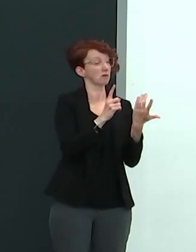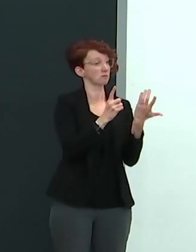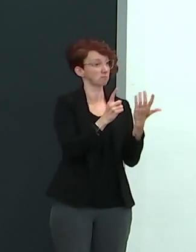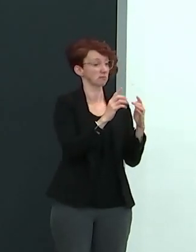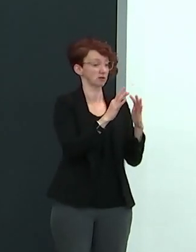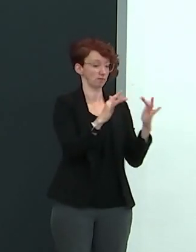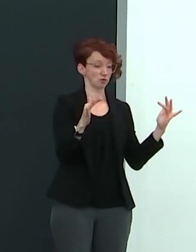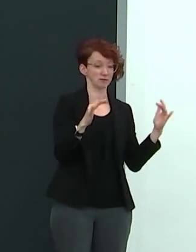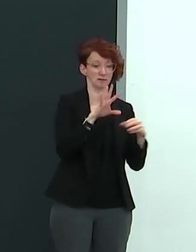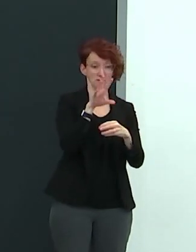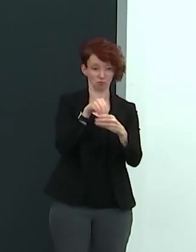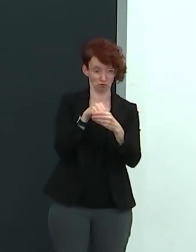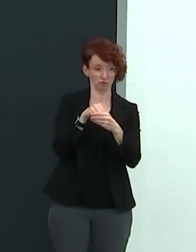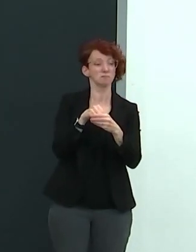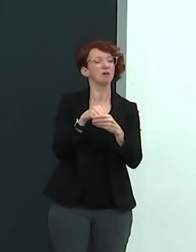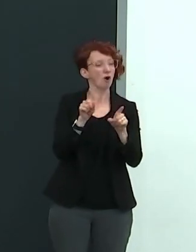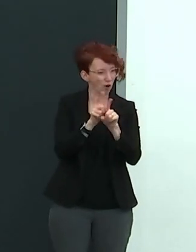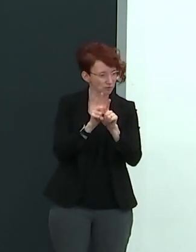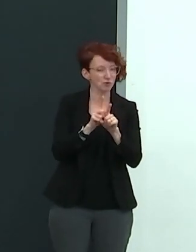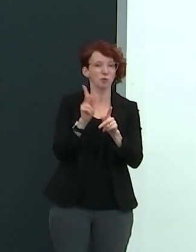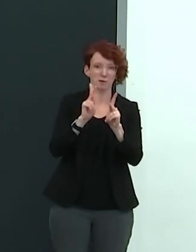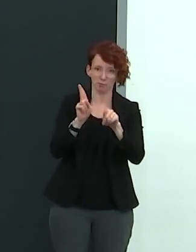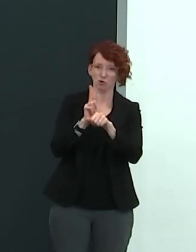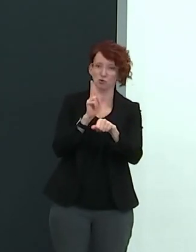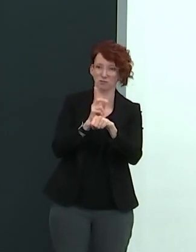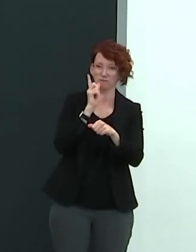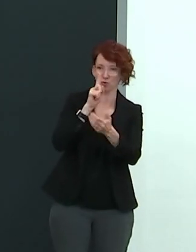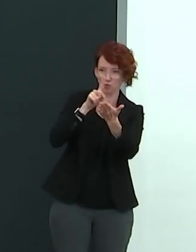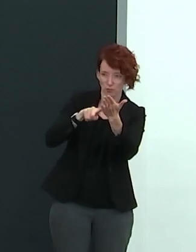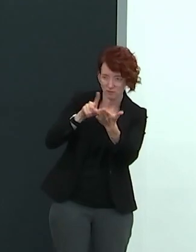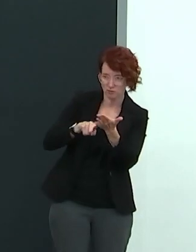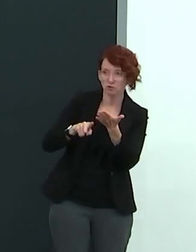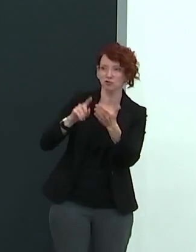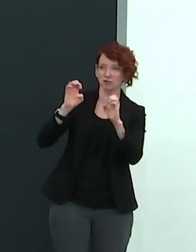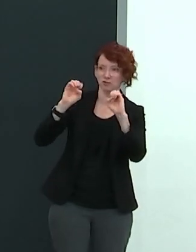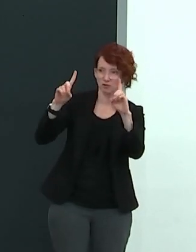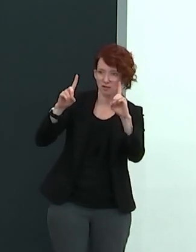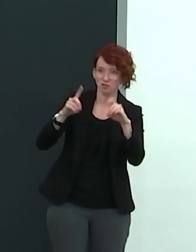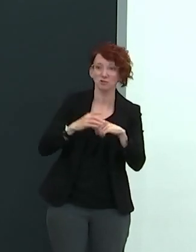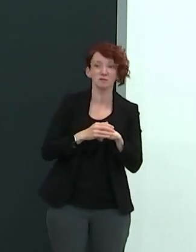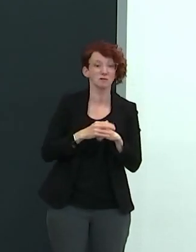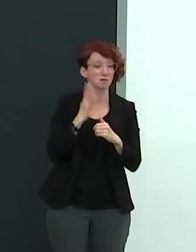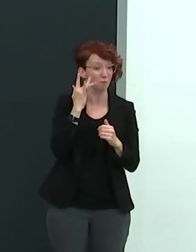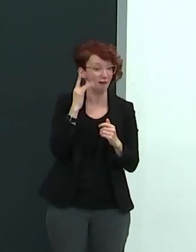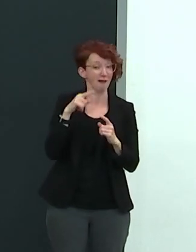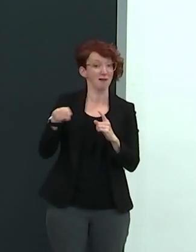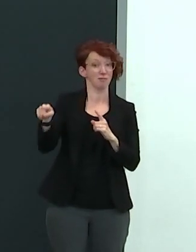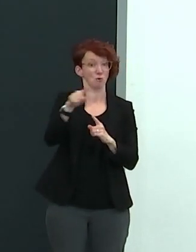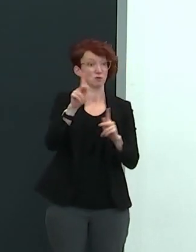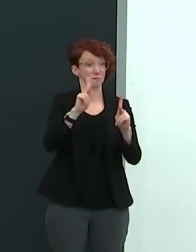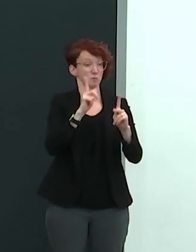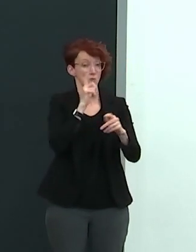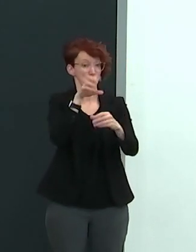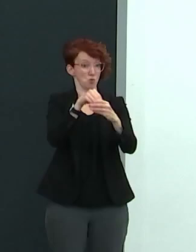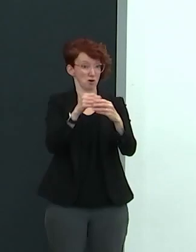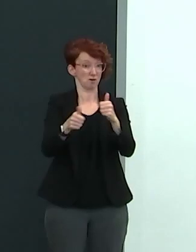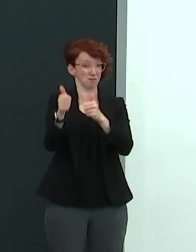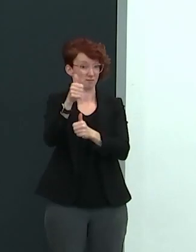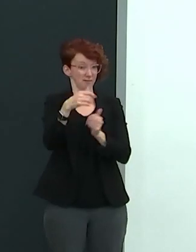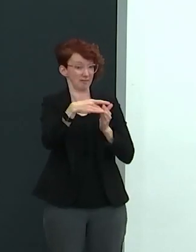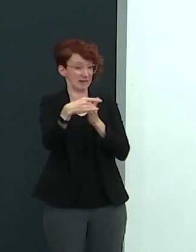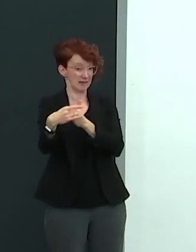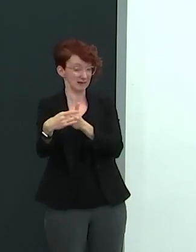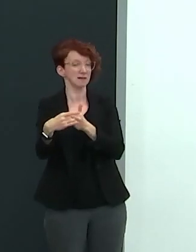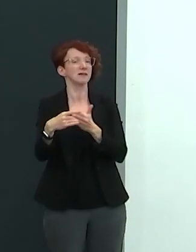term is also used in research and education so that scientists, clinicians, and support services can view and address certain disabilities